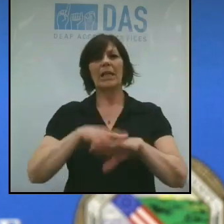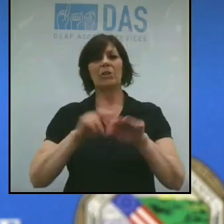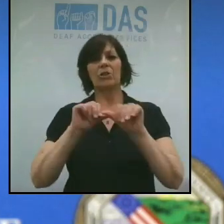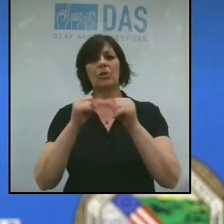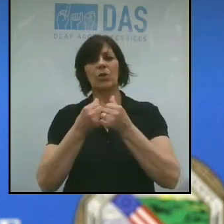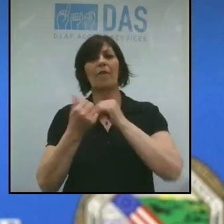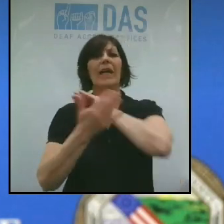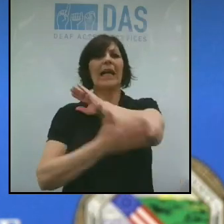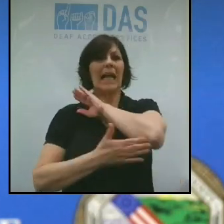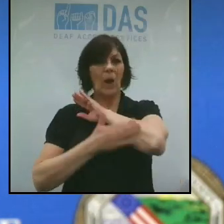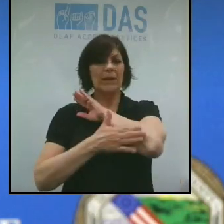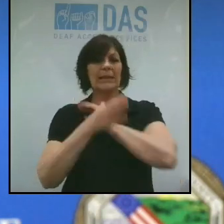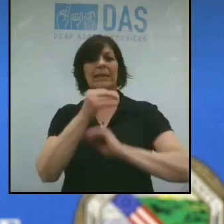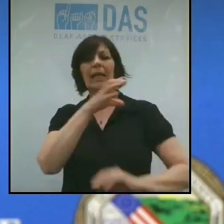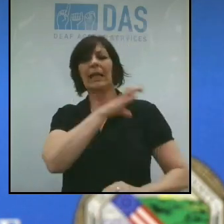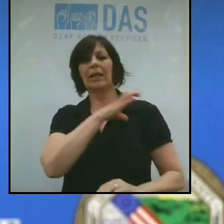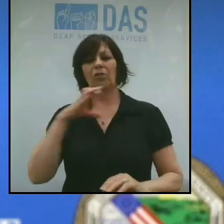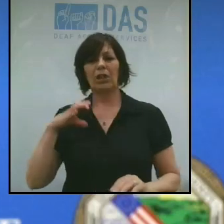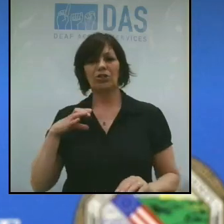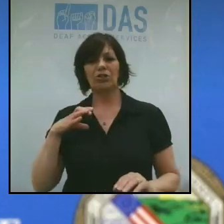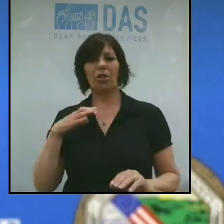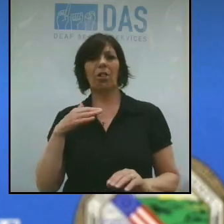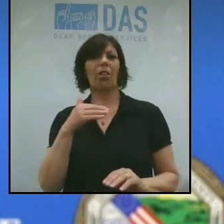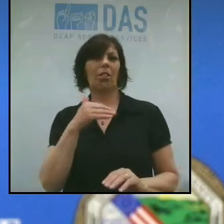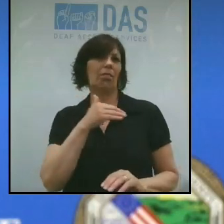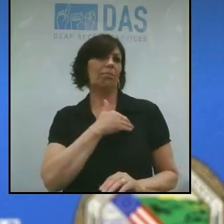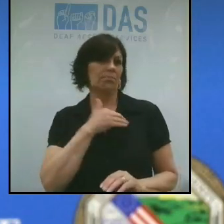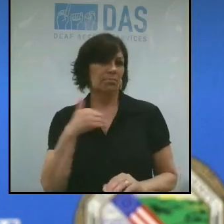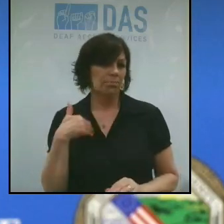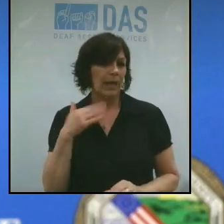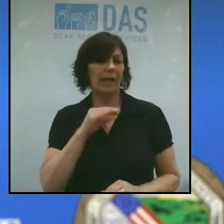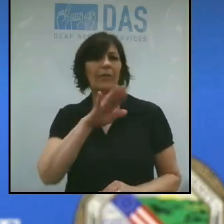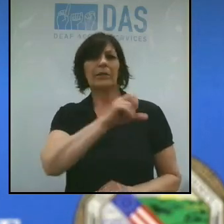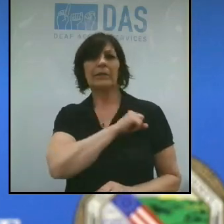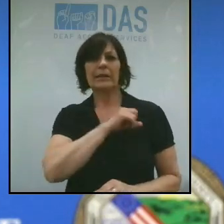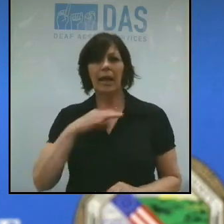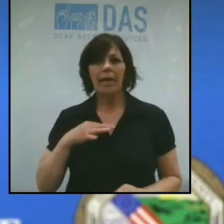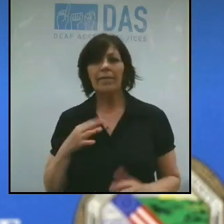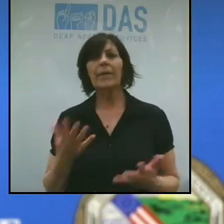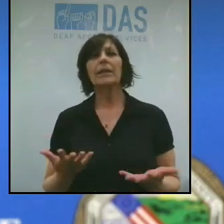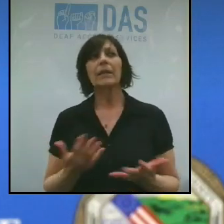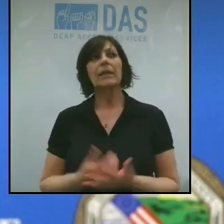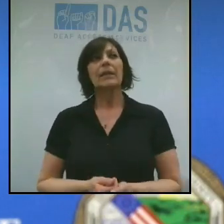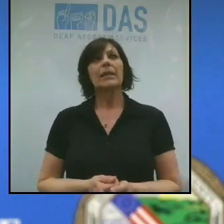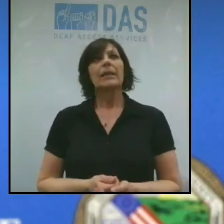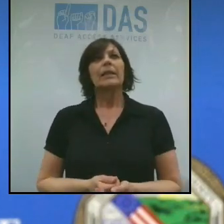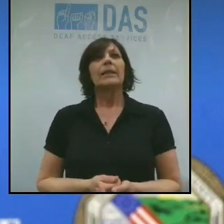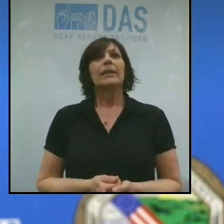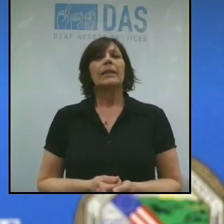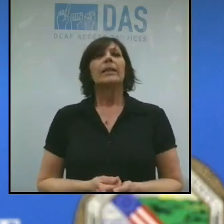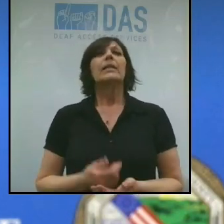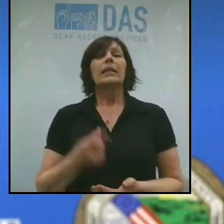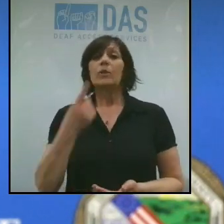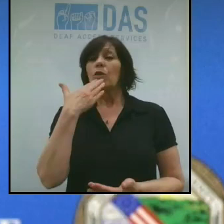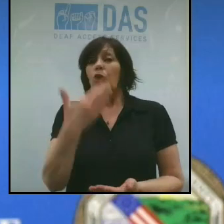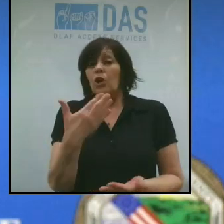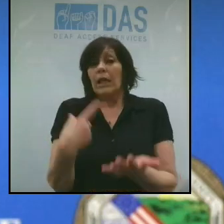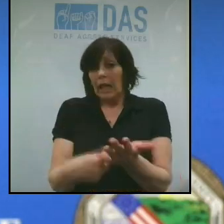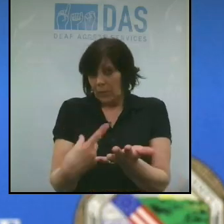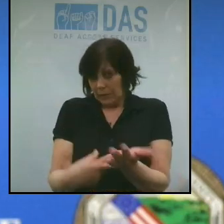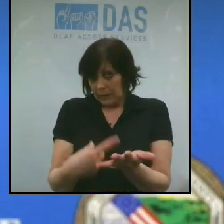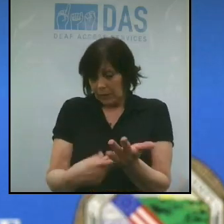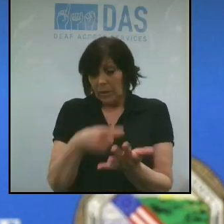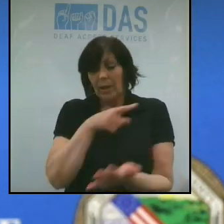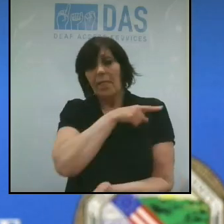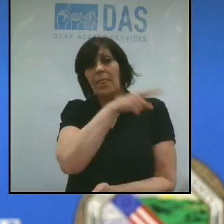of Counties and congressional members, as well as their staff. I'm not certain about leadership. But there was a good conversation.